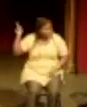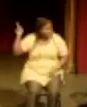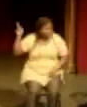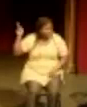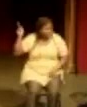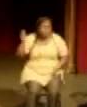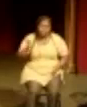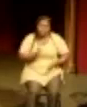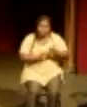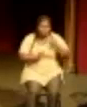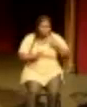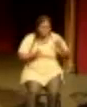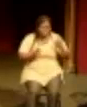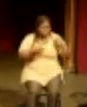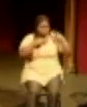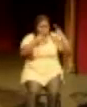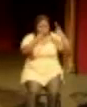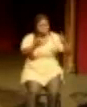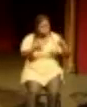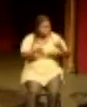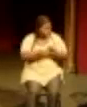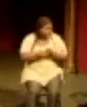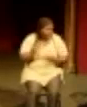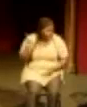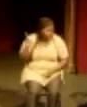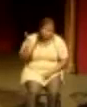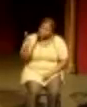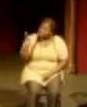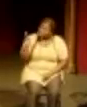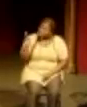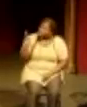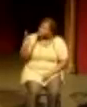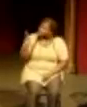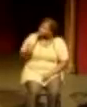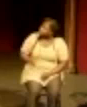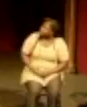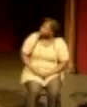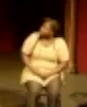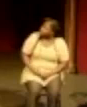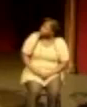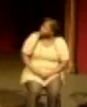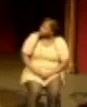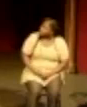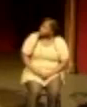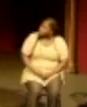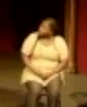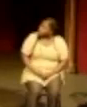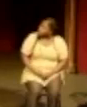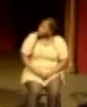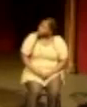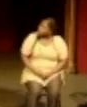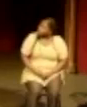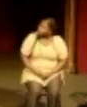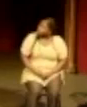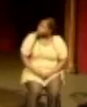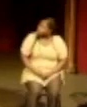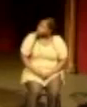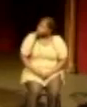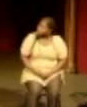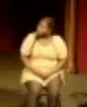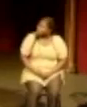here. It was amazing how many people this resonated with and thanked us. And there was a special connection to COS. If you don't